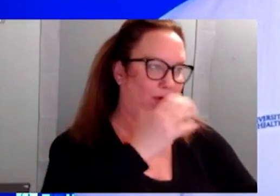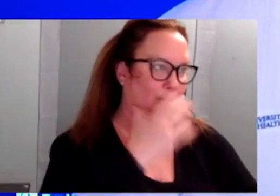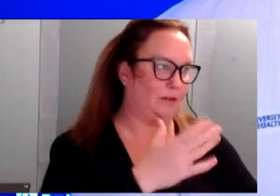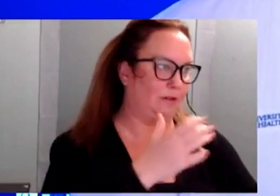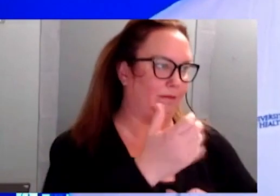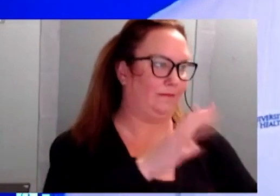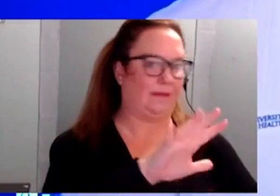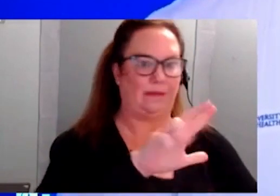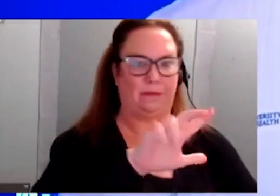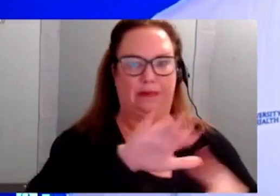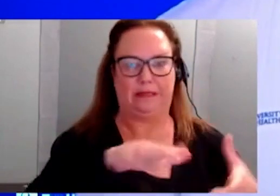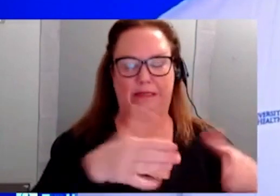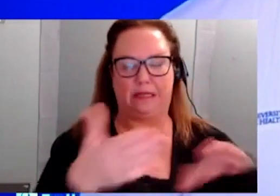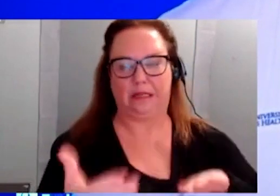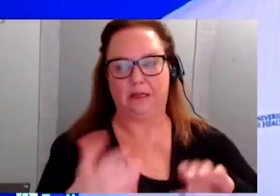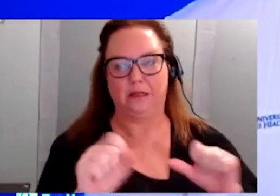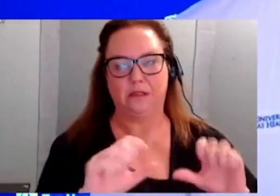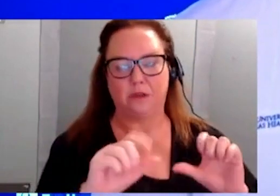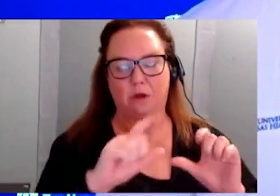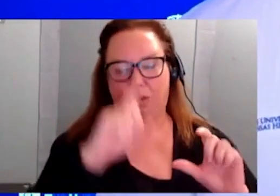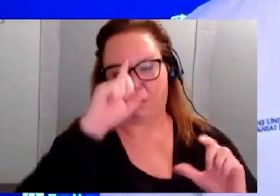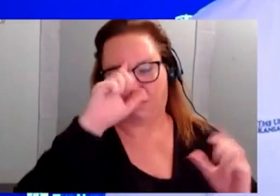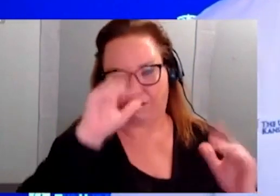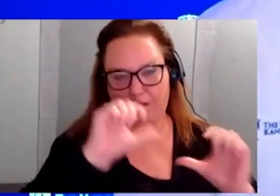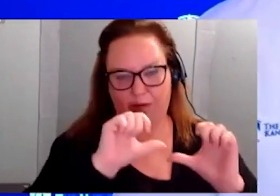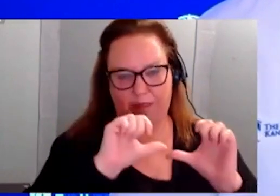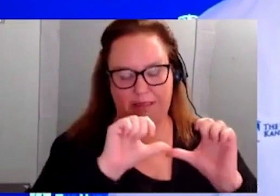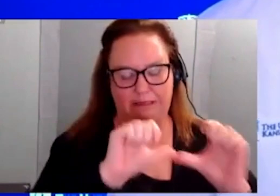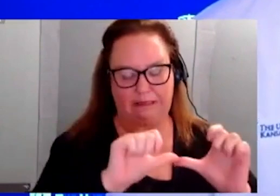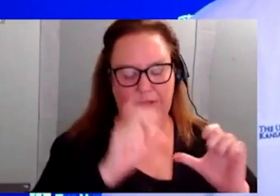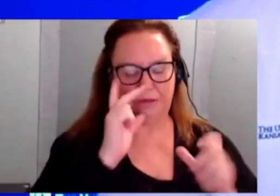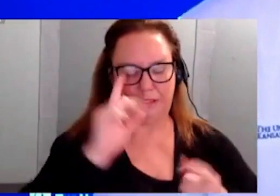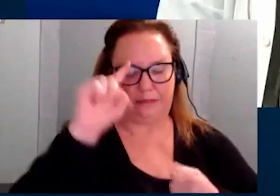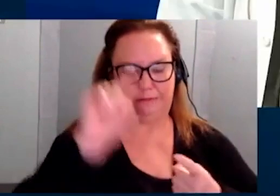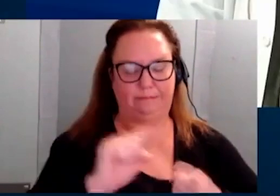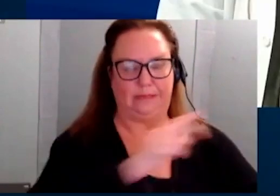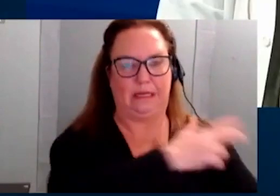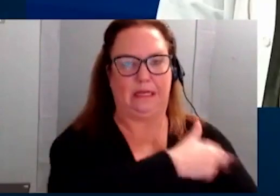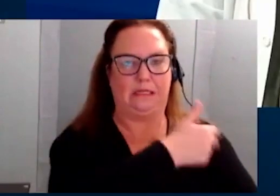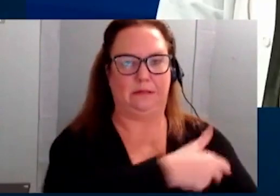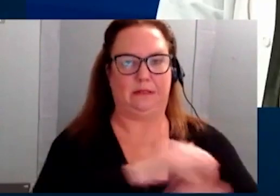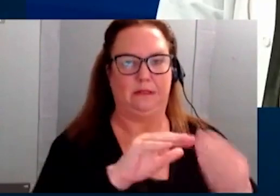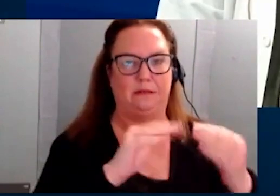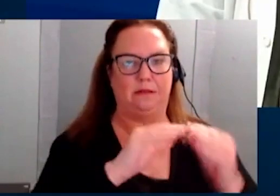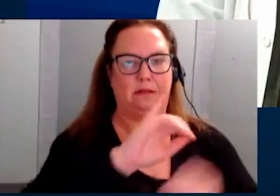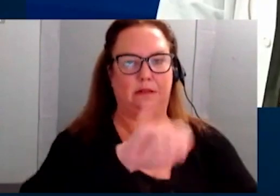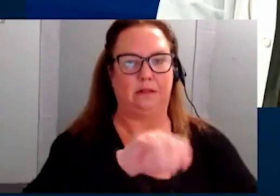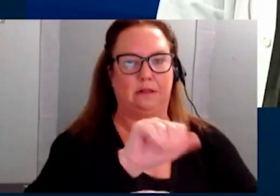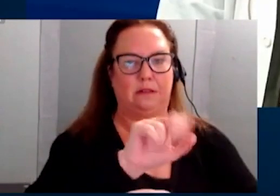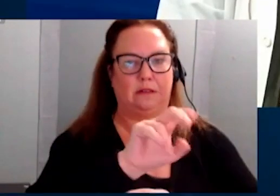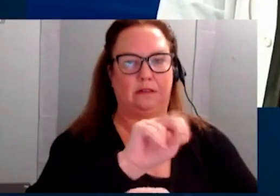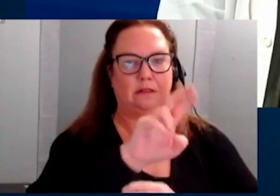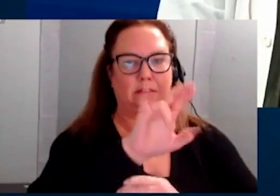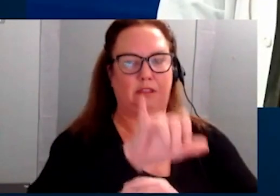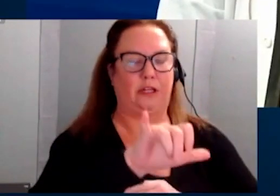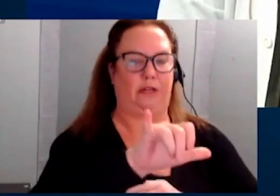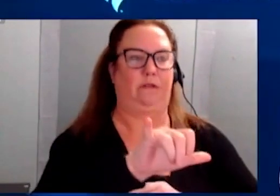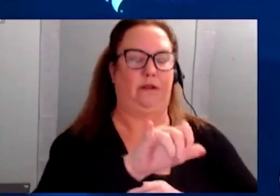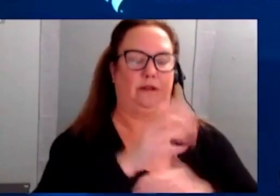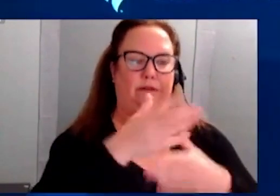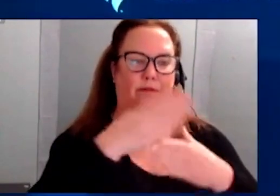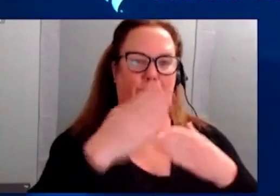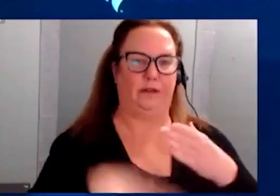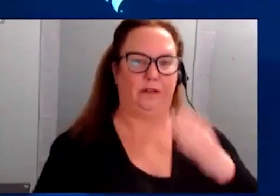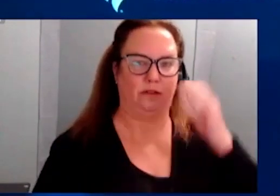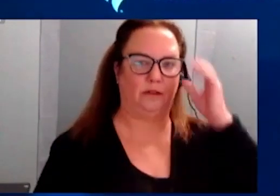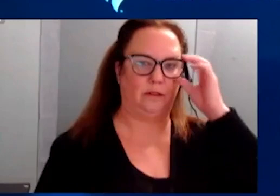overall, hopefully we can continue to see a decrease in our hospitalized cases. Yeah, we just want January behind us, right? Isn't Right. that it? I think that's really the key. It's nice. We got